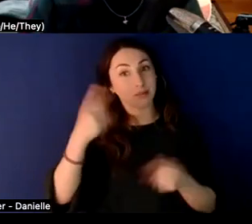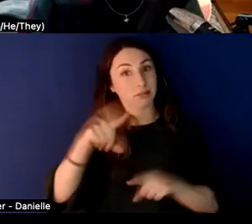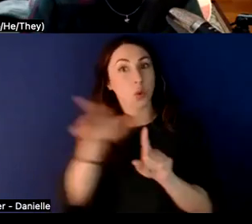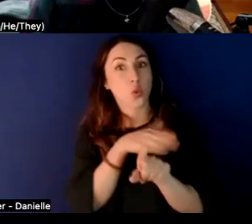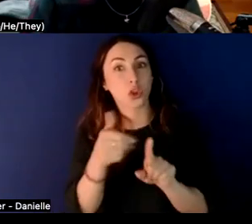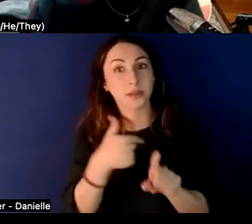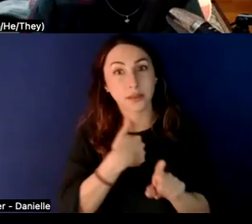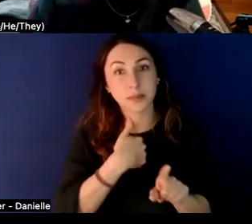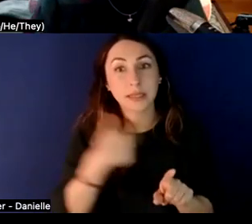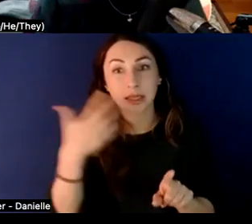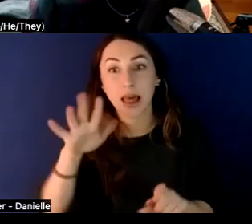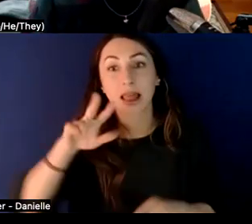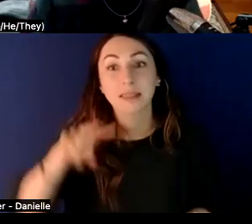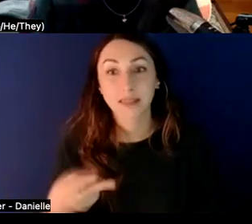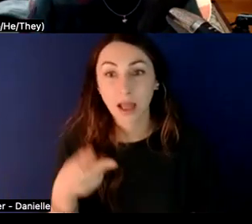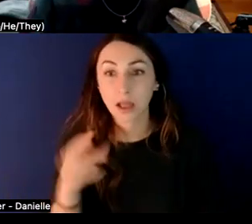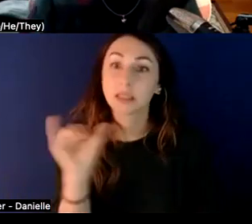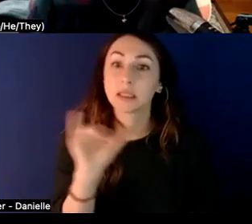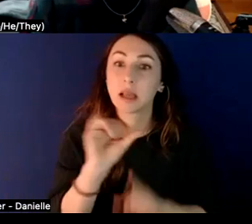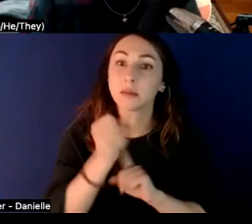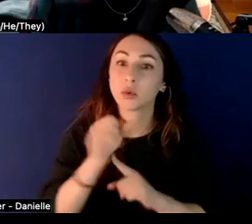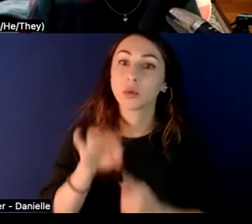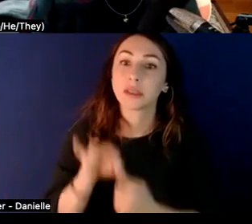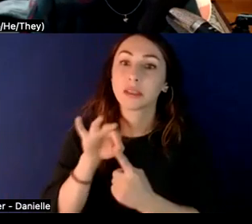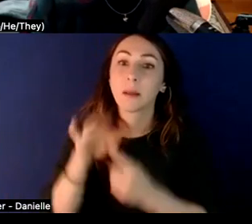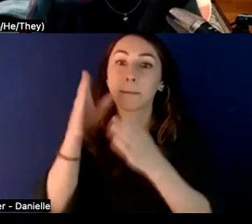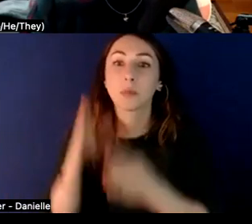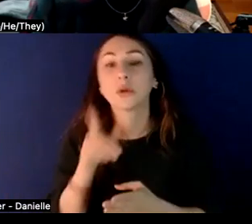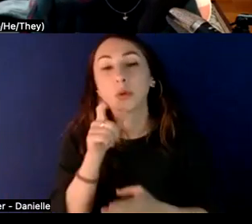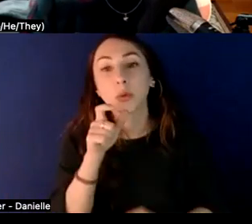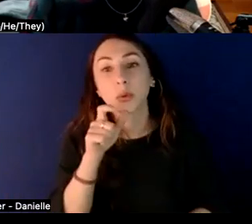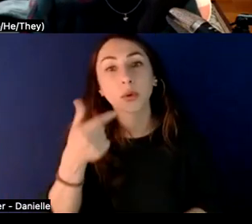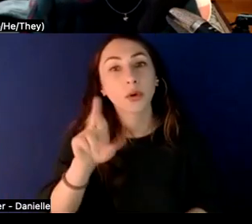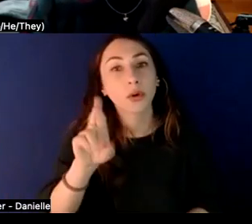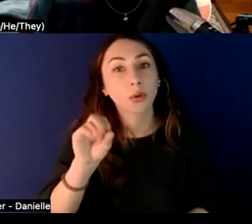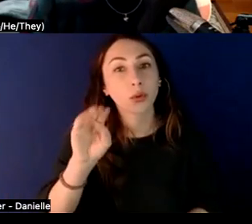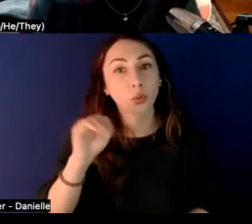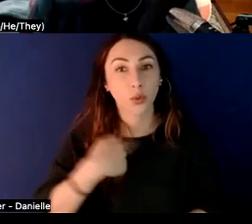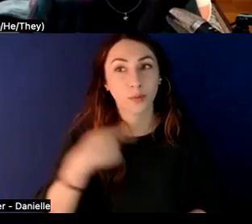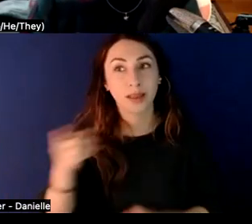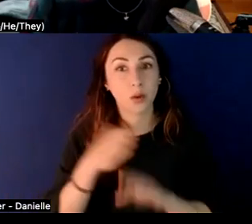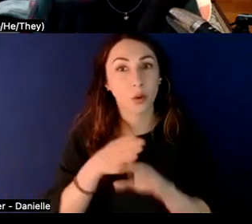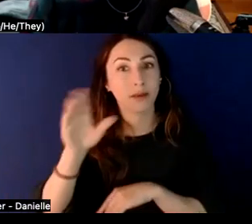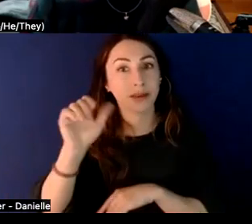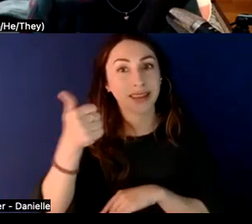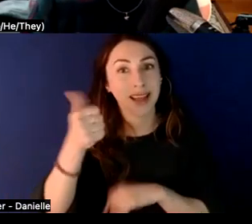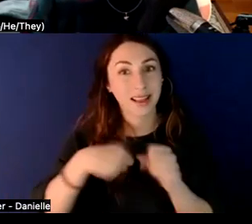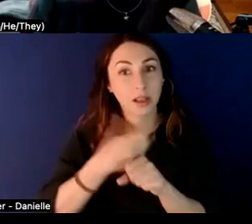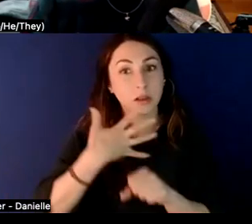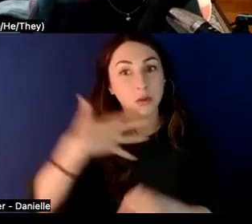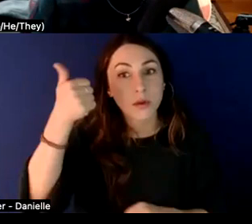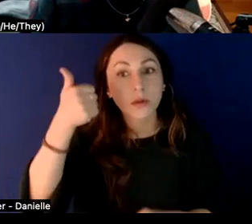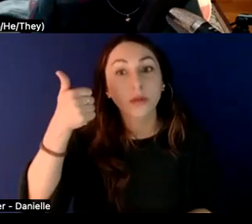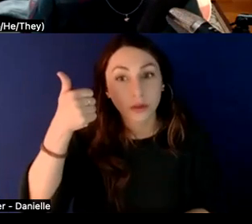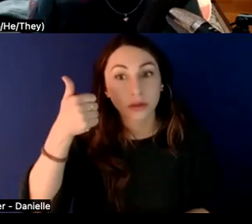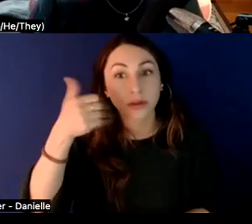time was the same, except it was somebody that had groomed me and was over a decade older than me, and